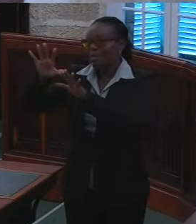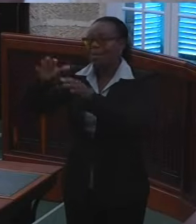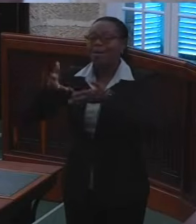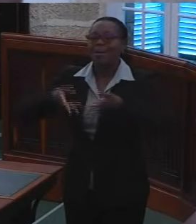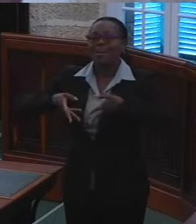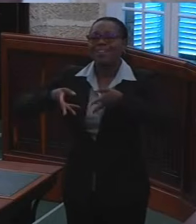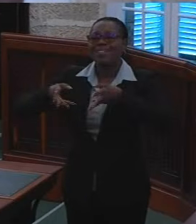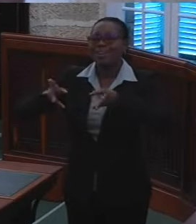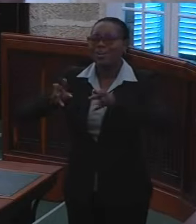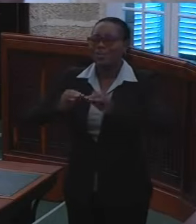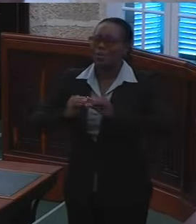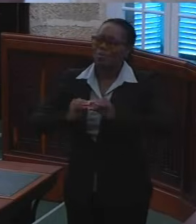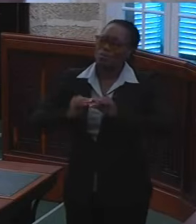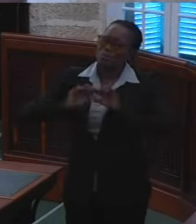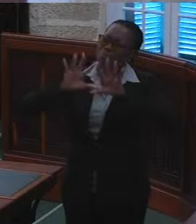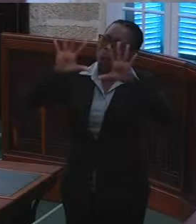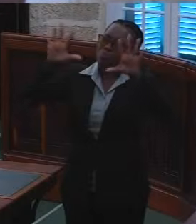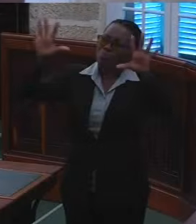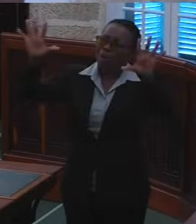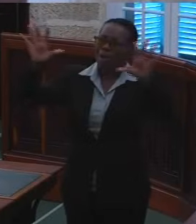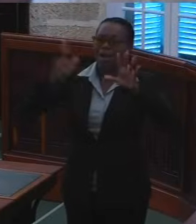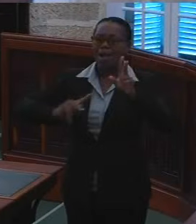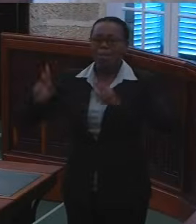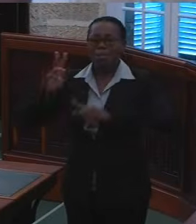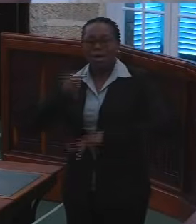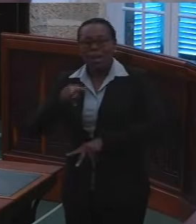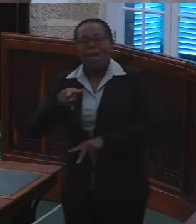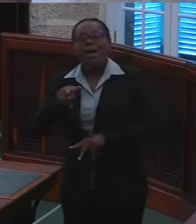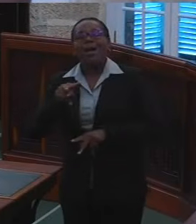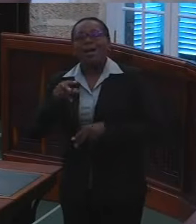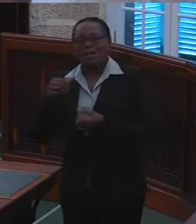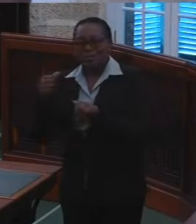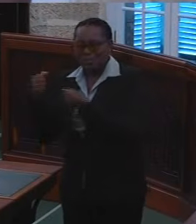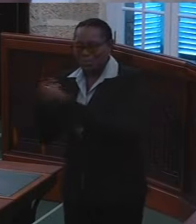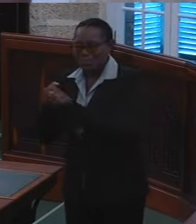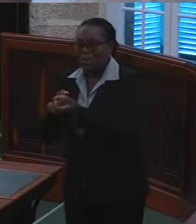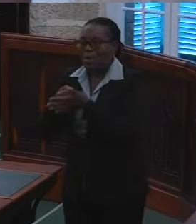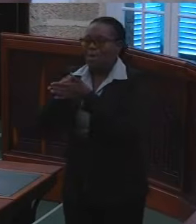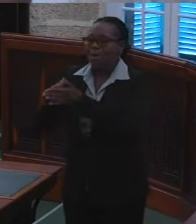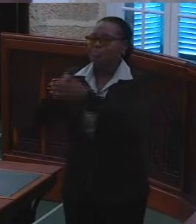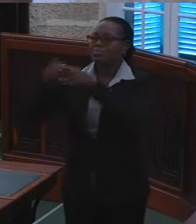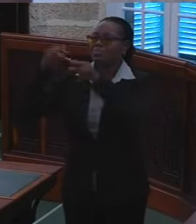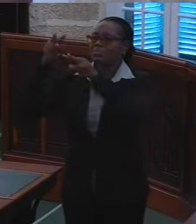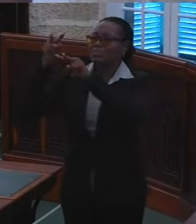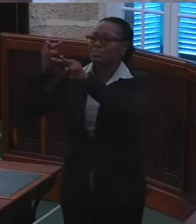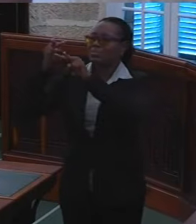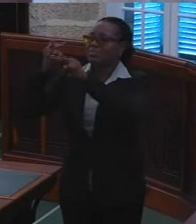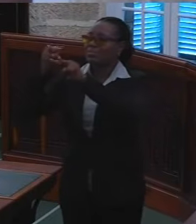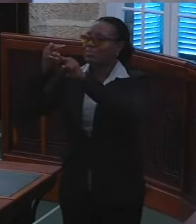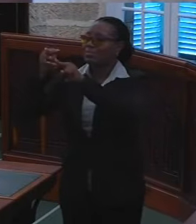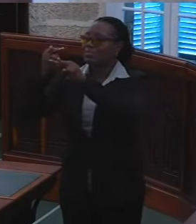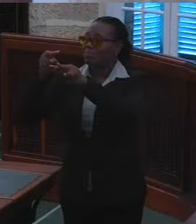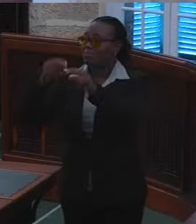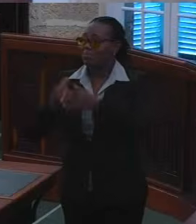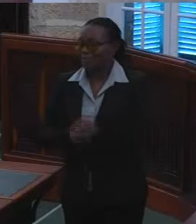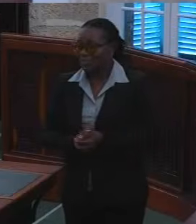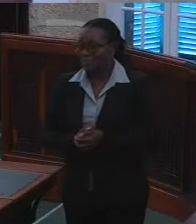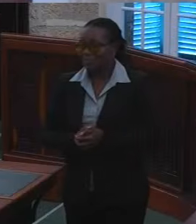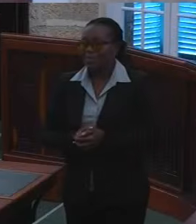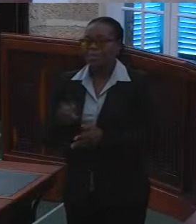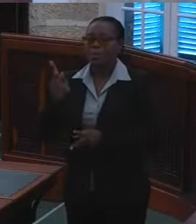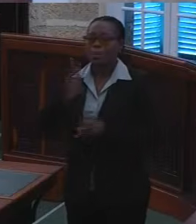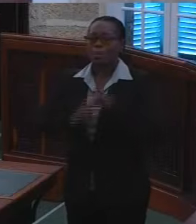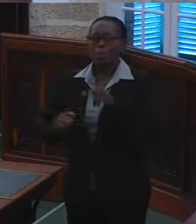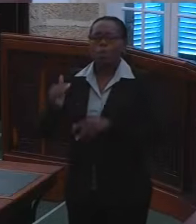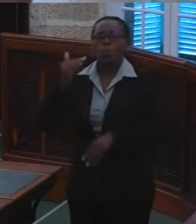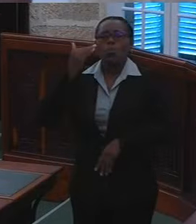shine across the length of Barbados, bring hope and history to our people in a way that we know can allow our young